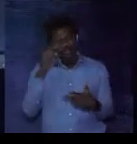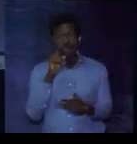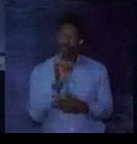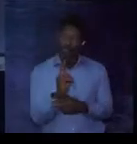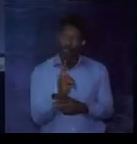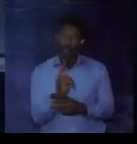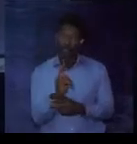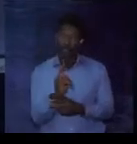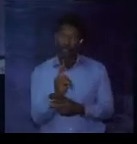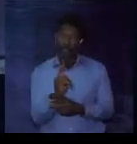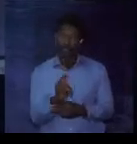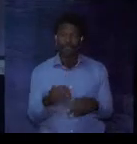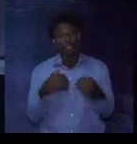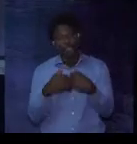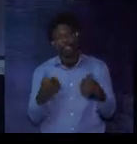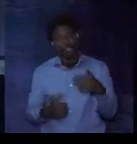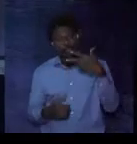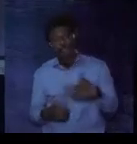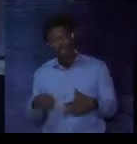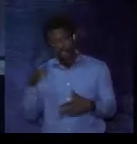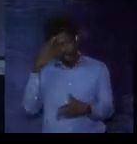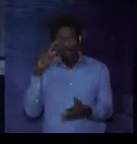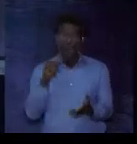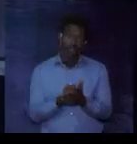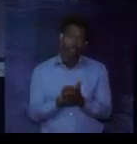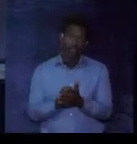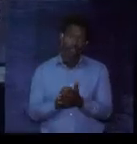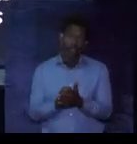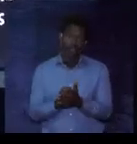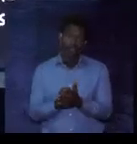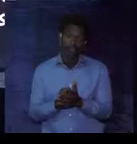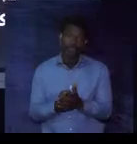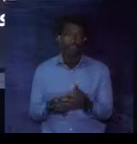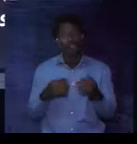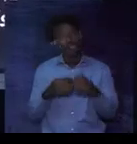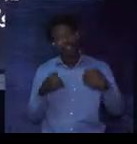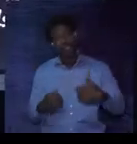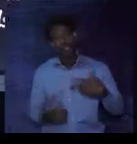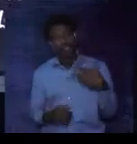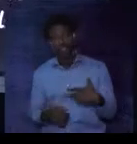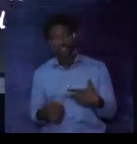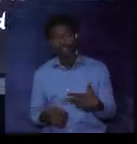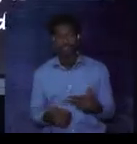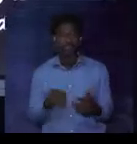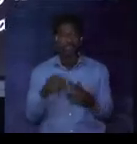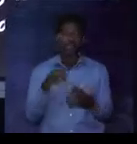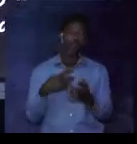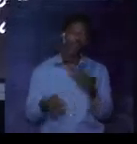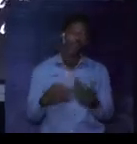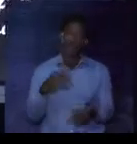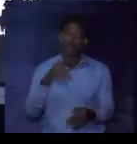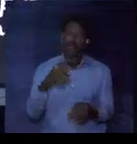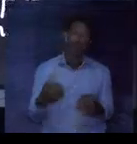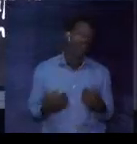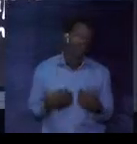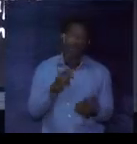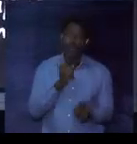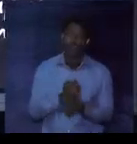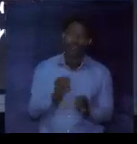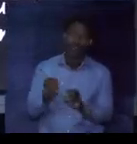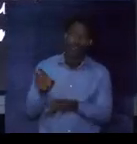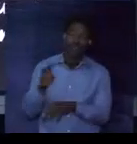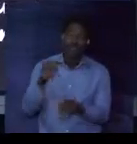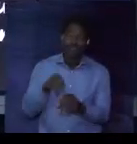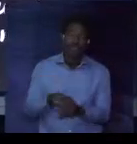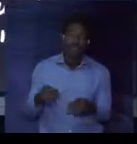is separate 3 for the ones, separate 3 for the thousands, separate 3, or